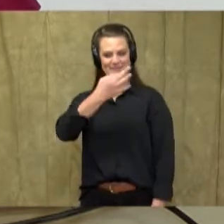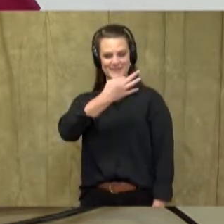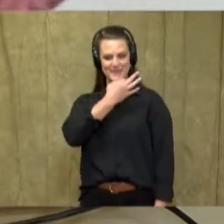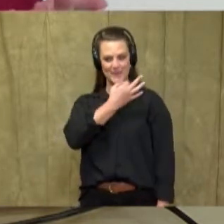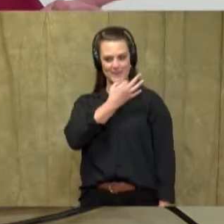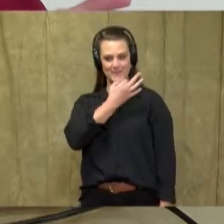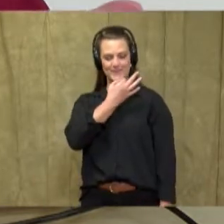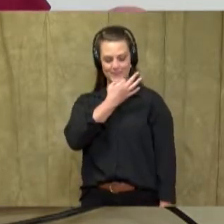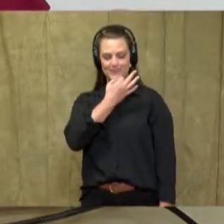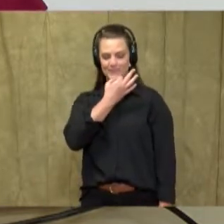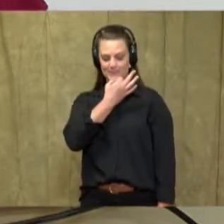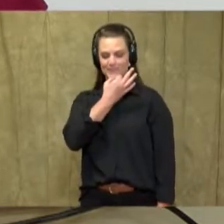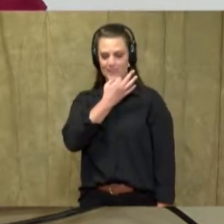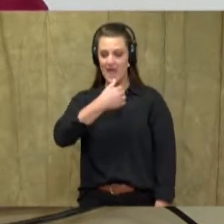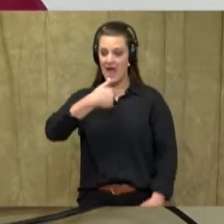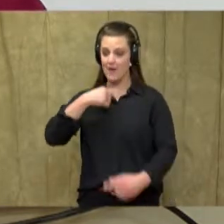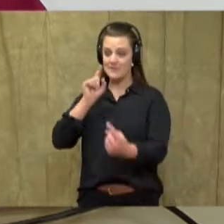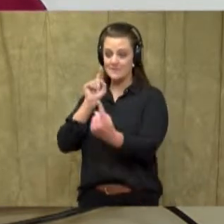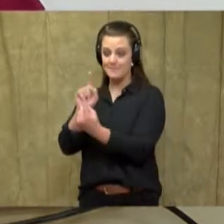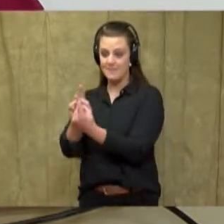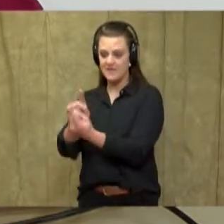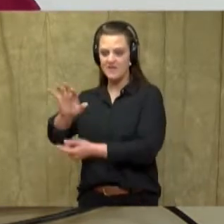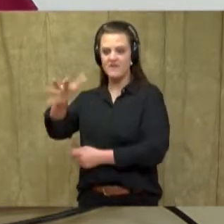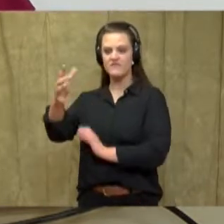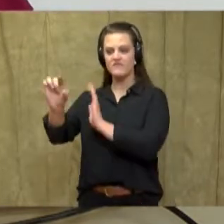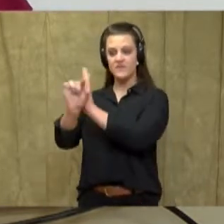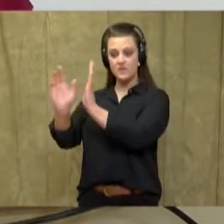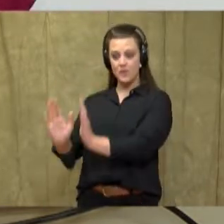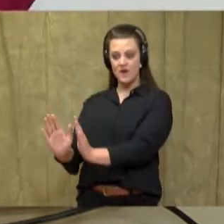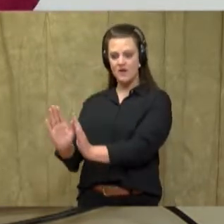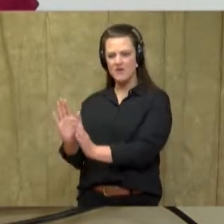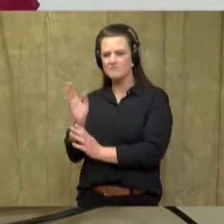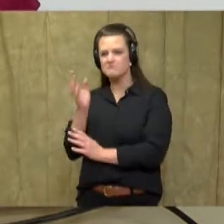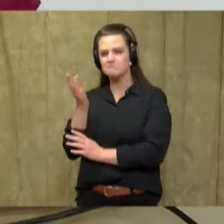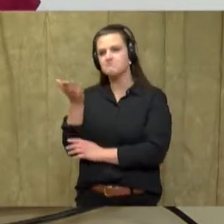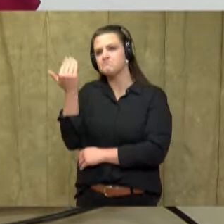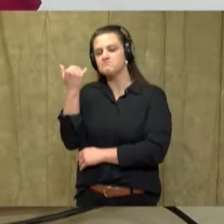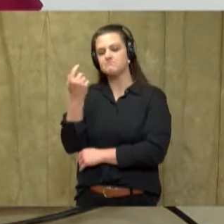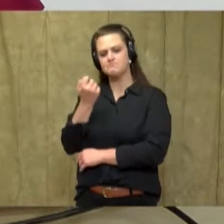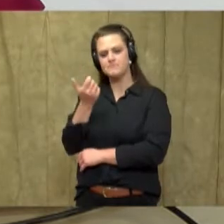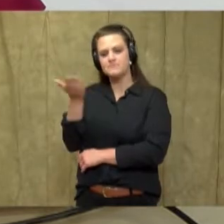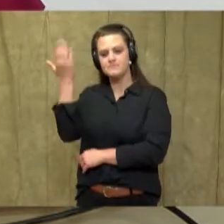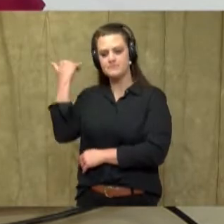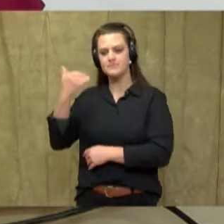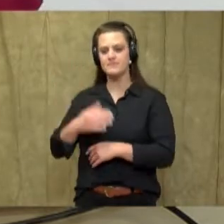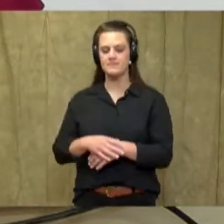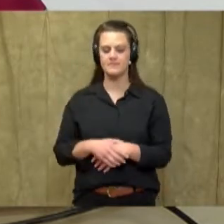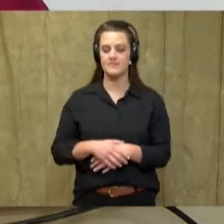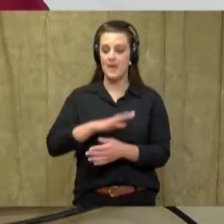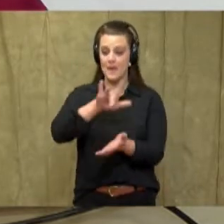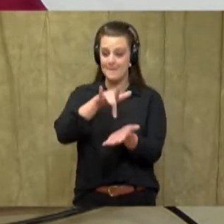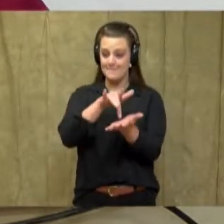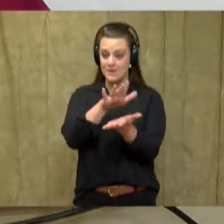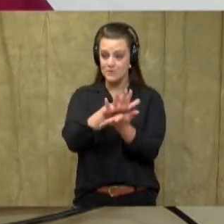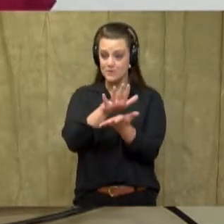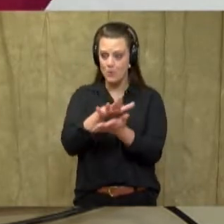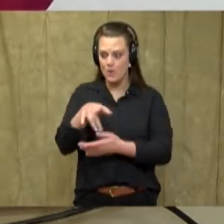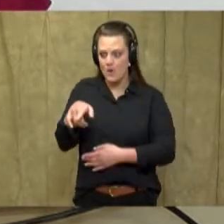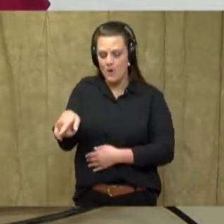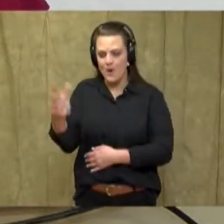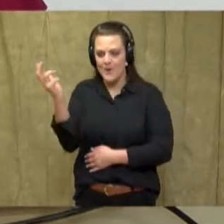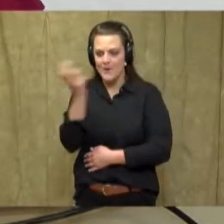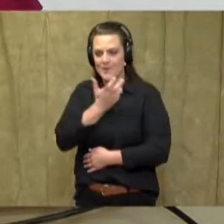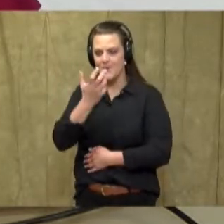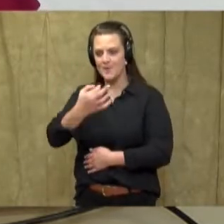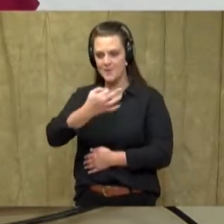was just meeting with a fifth grader not too long ago, and middle school is even closer for her.